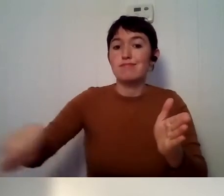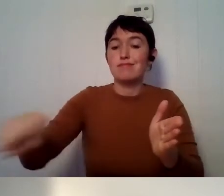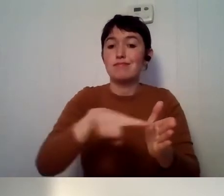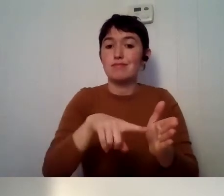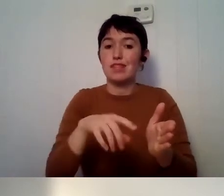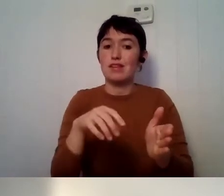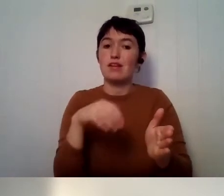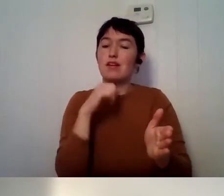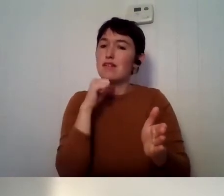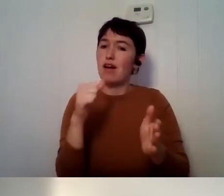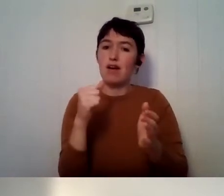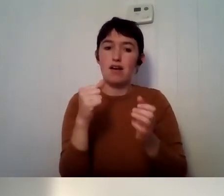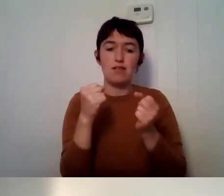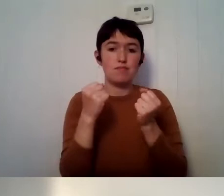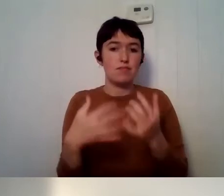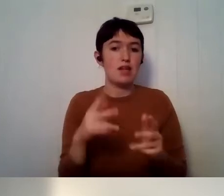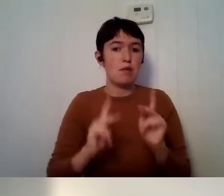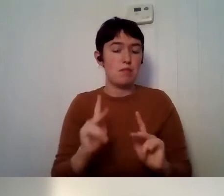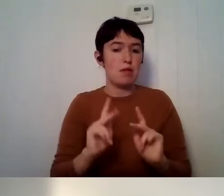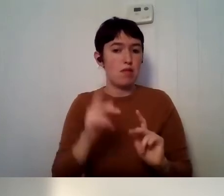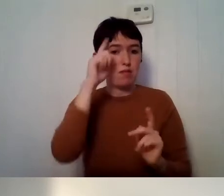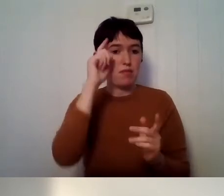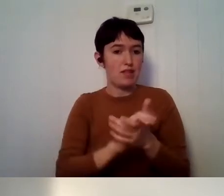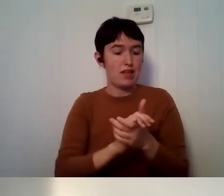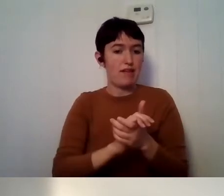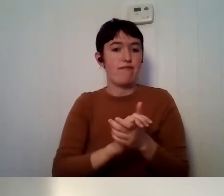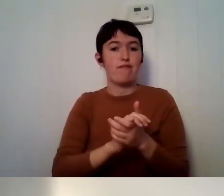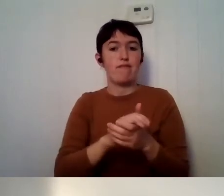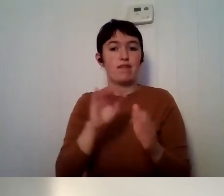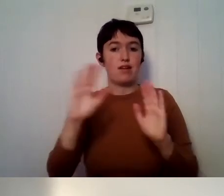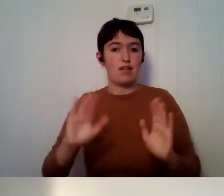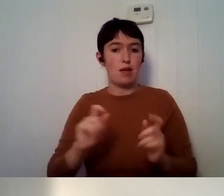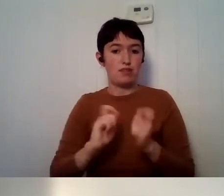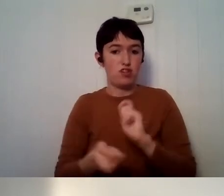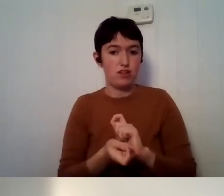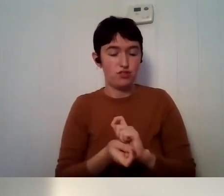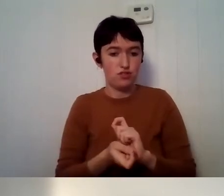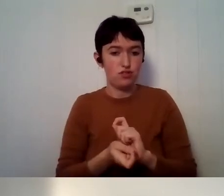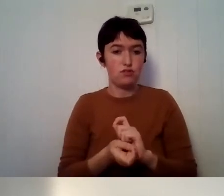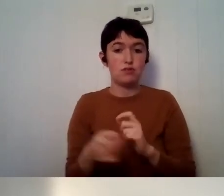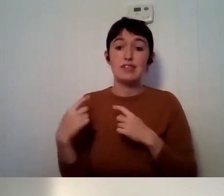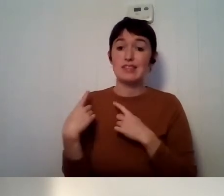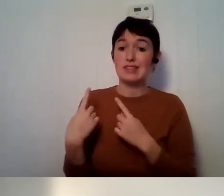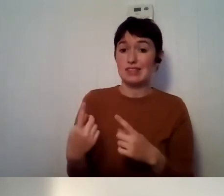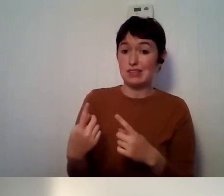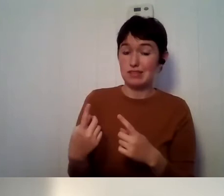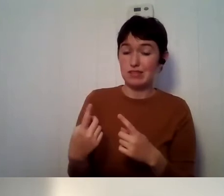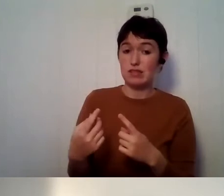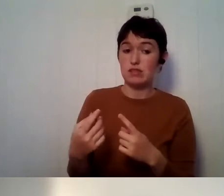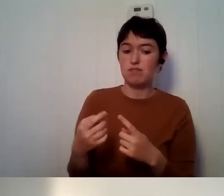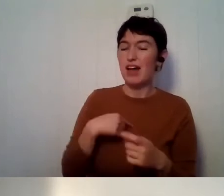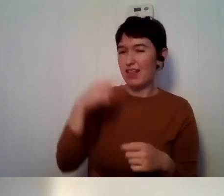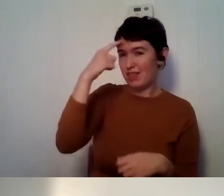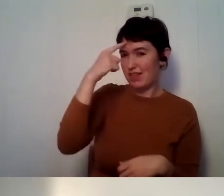factual. So they didn't believe in climate change. And that was, I think, had a lot to do with the government of the time,